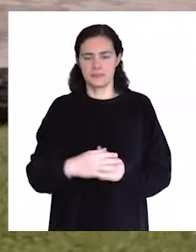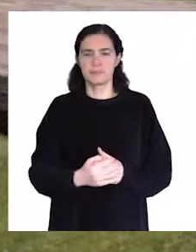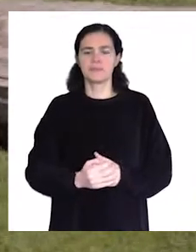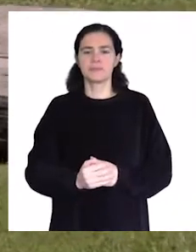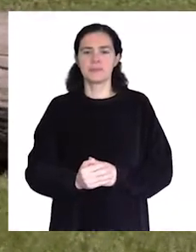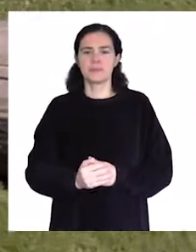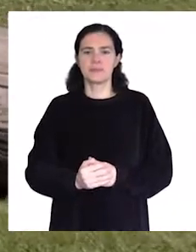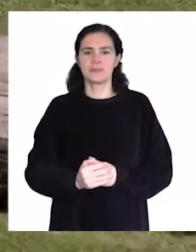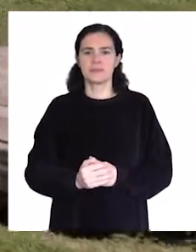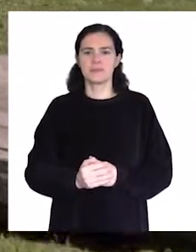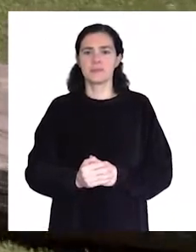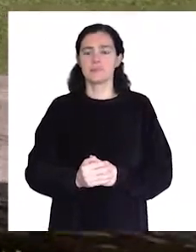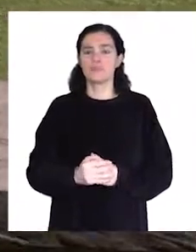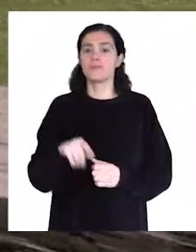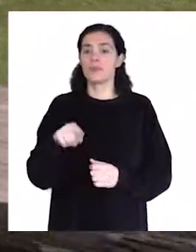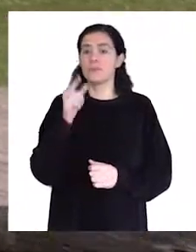that